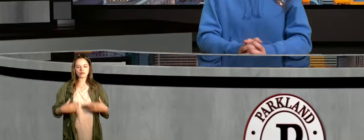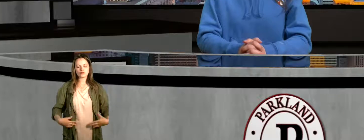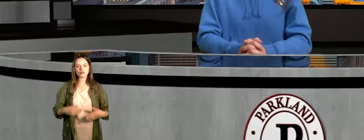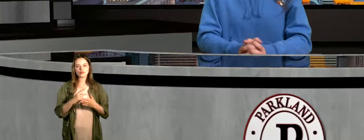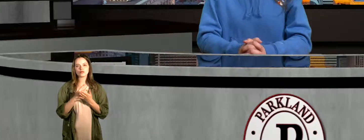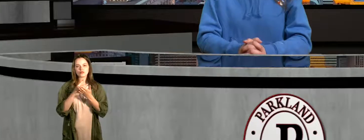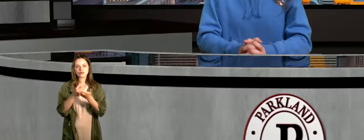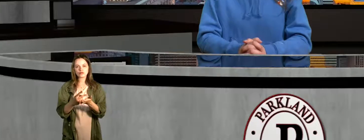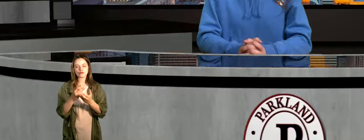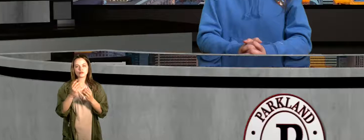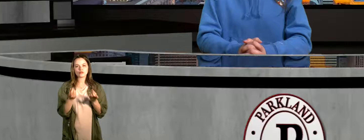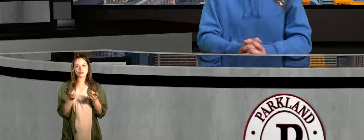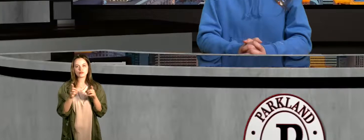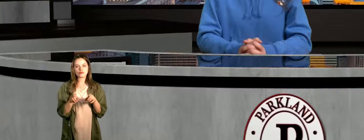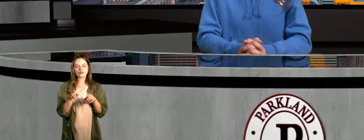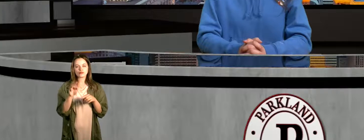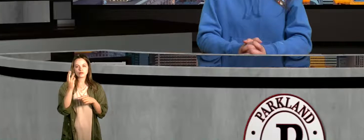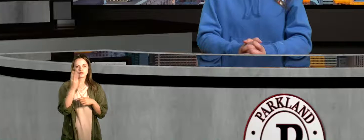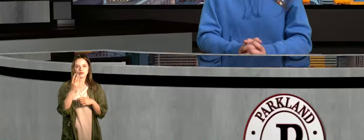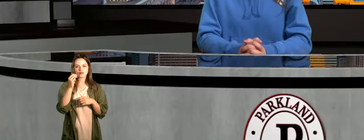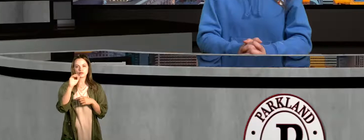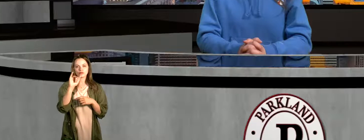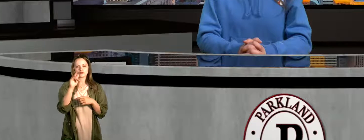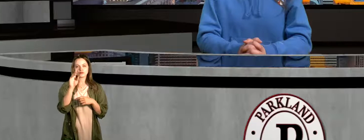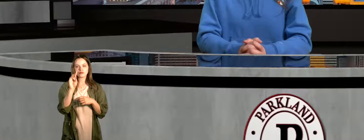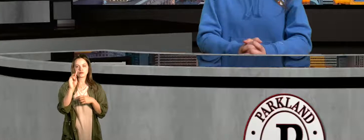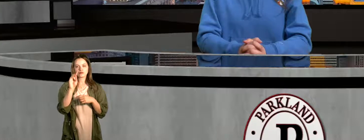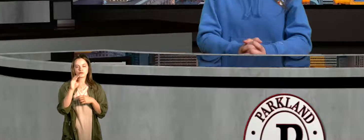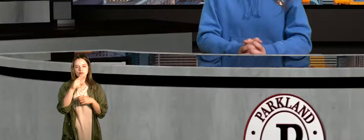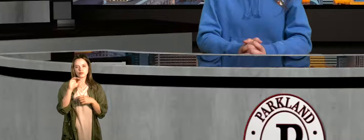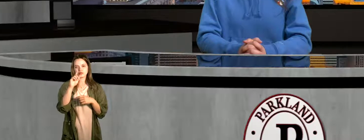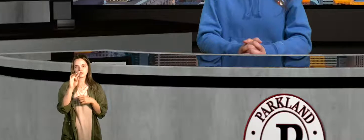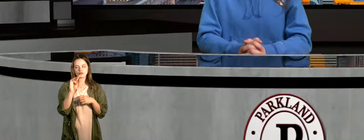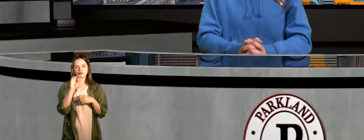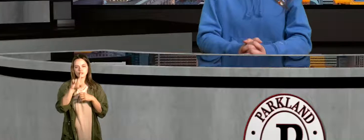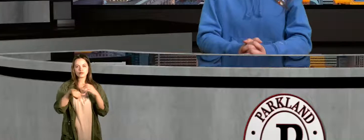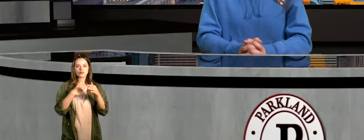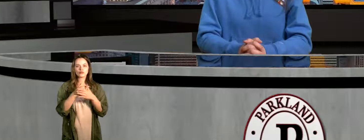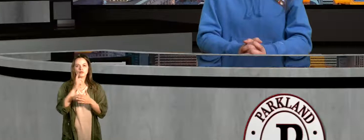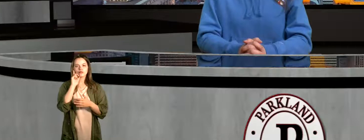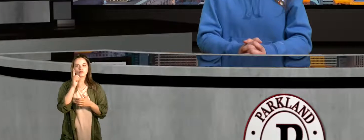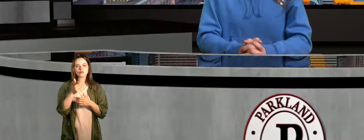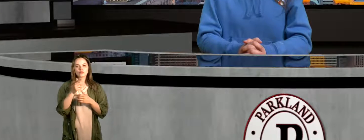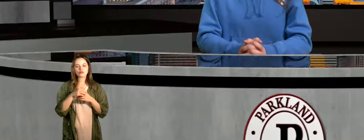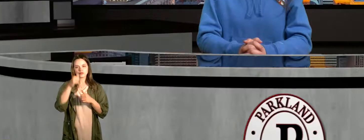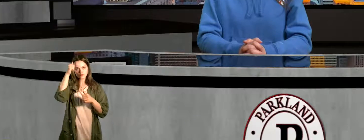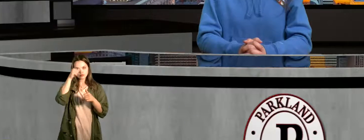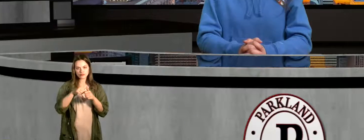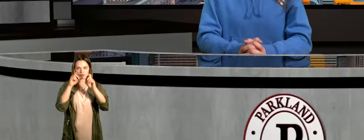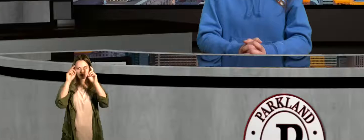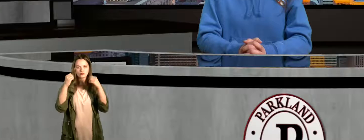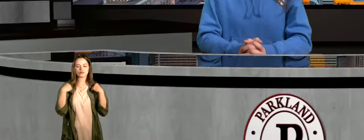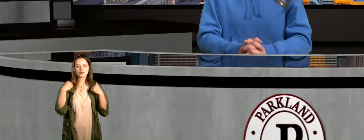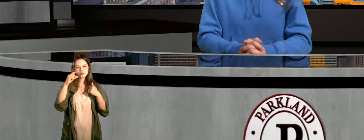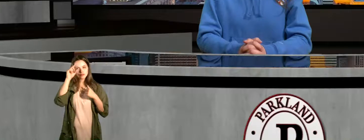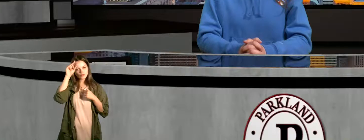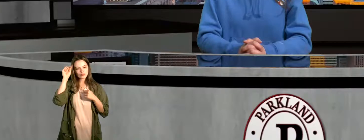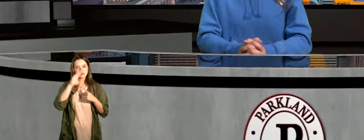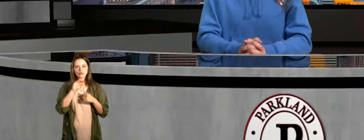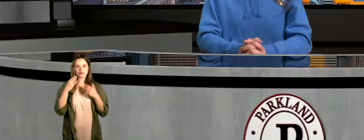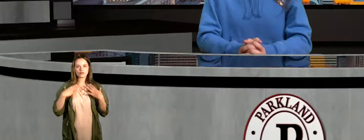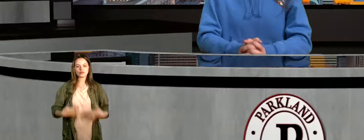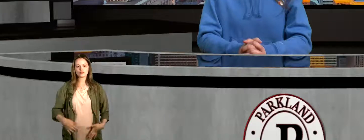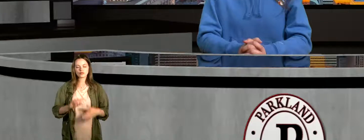in the cafeteria on Wednesday, May 16th and Thursday, May 17th during all lunches. Reminder, you must have a cap and gown to participate